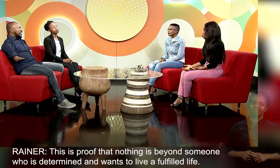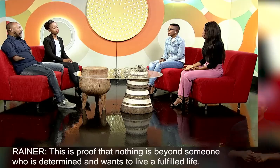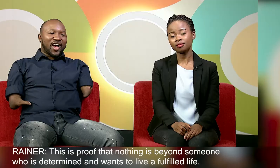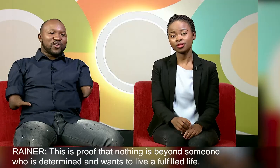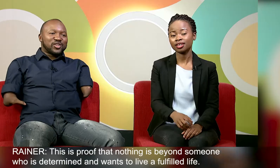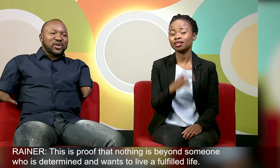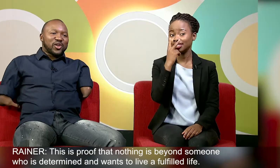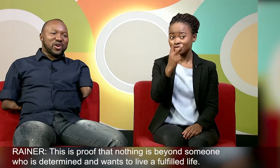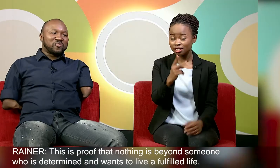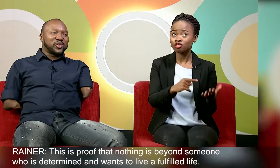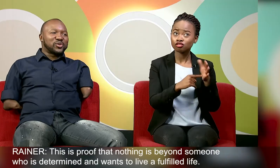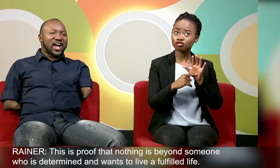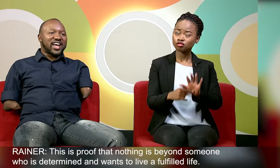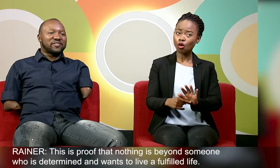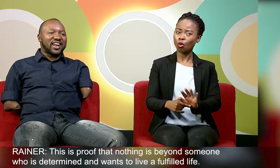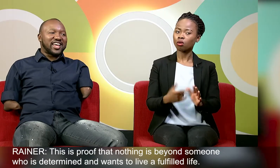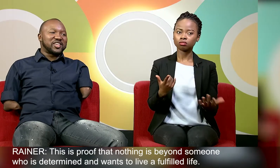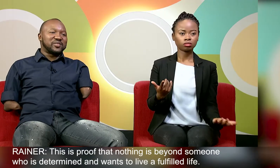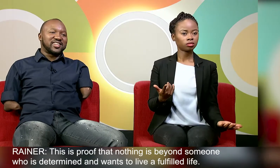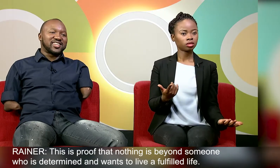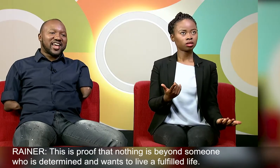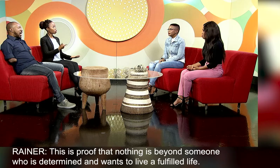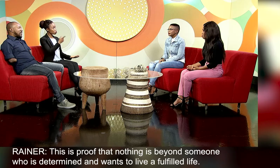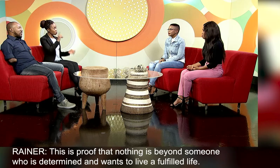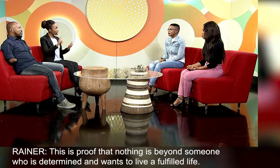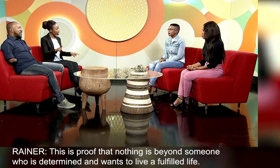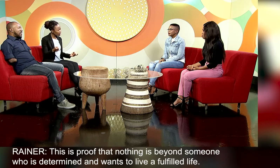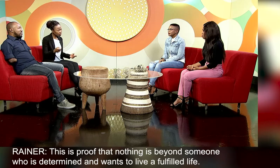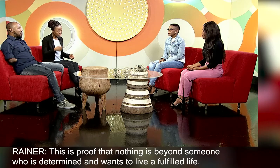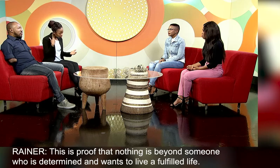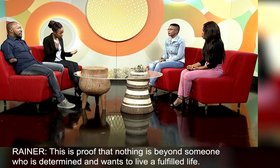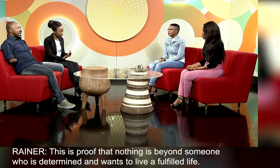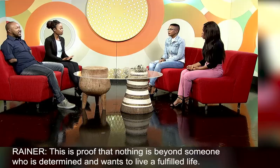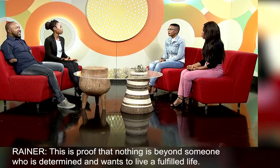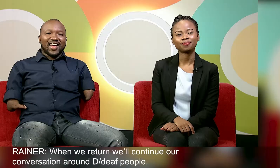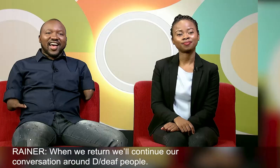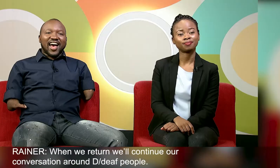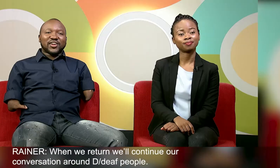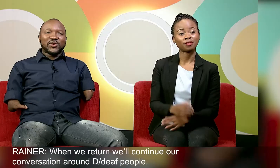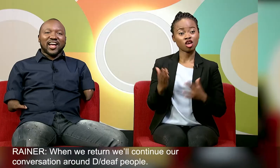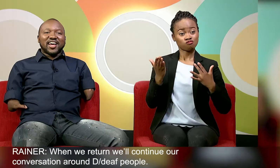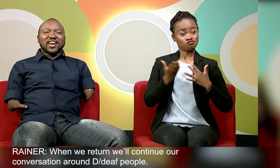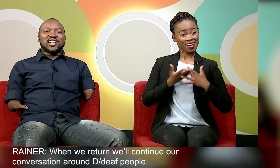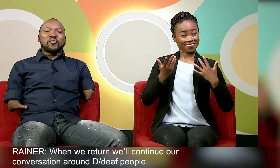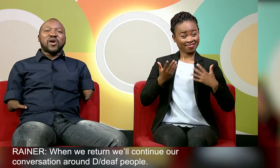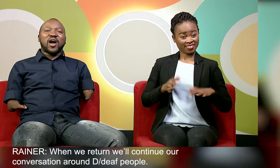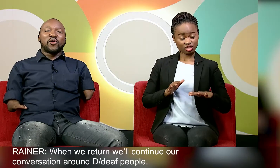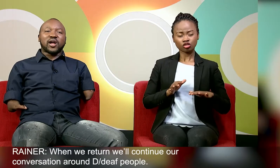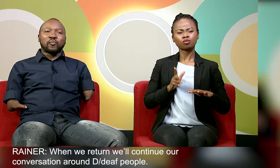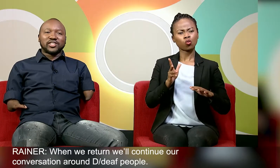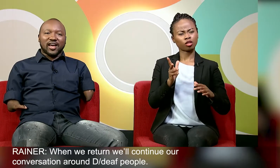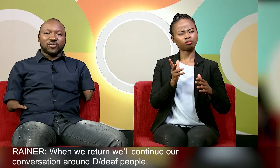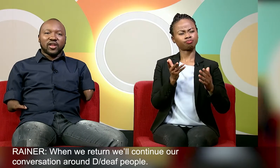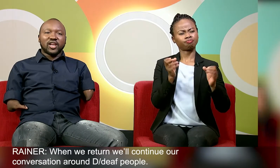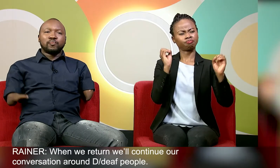bontsha hore ha ona ntho e hlolang motho ha fela a ikemiseditse a batla lo phela bophelo ba bohae. Ha re khutla re tla bua haholo